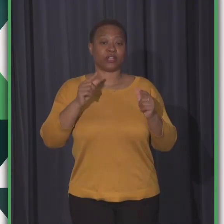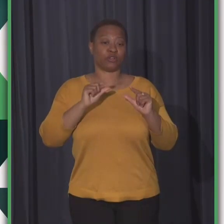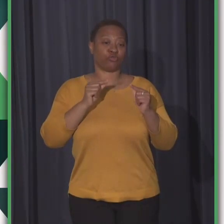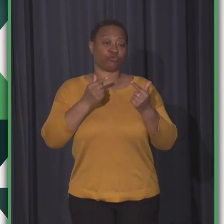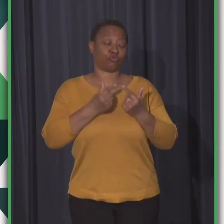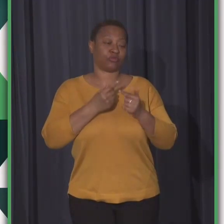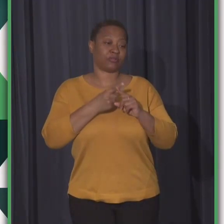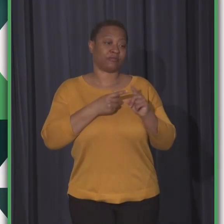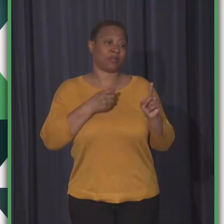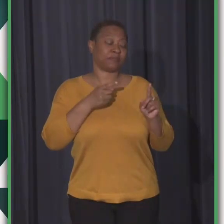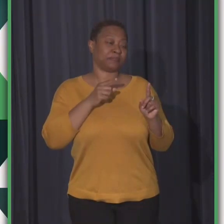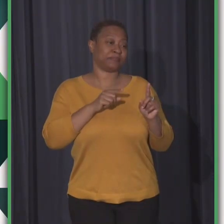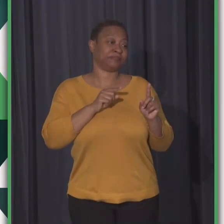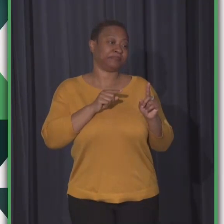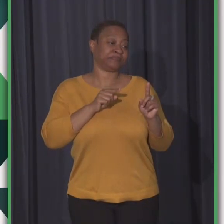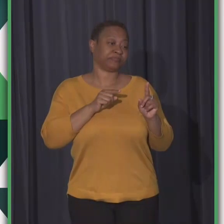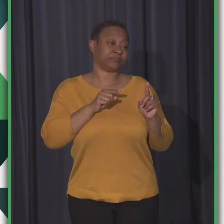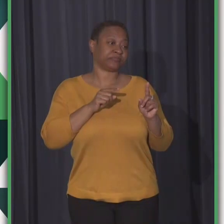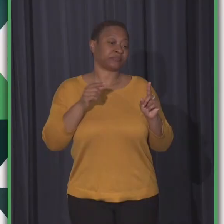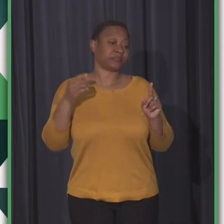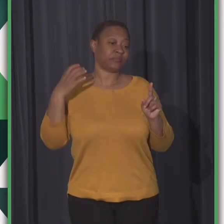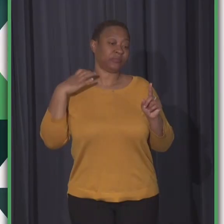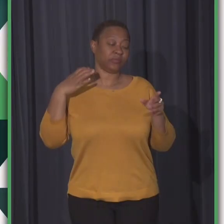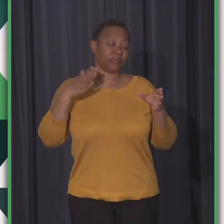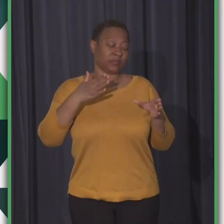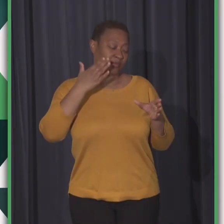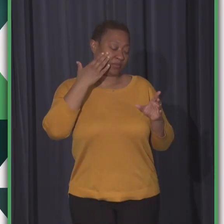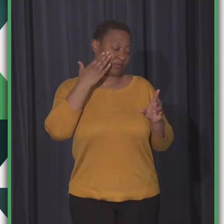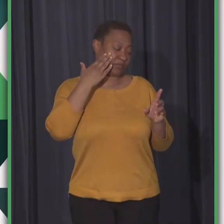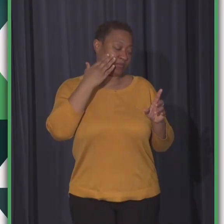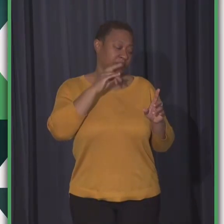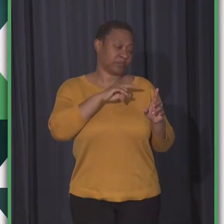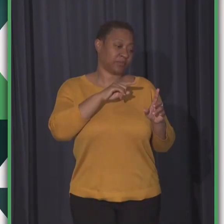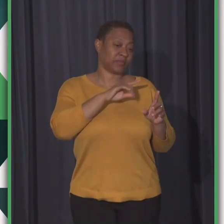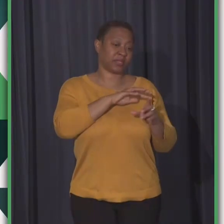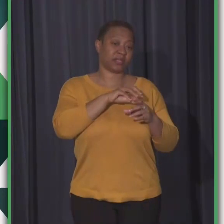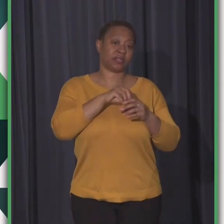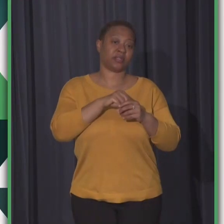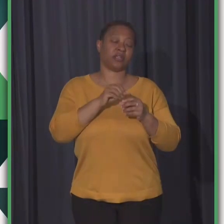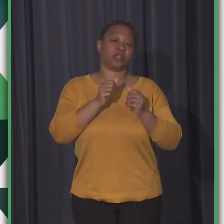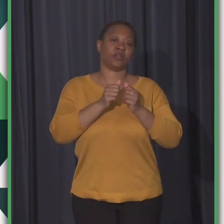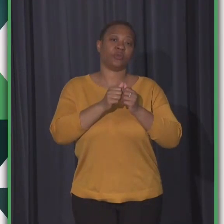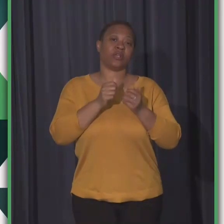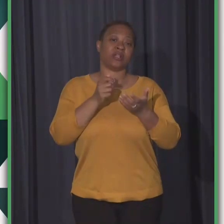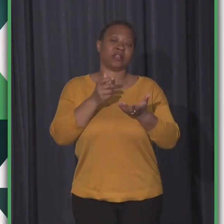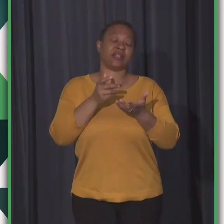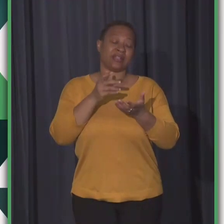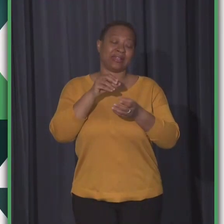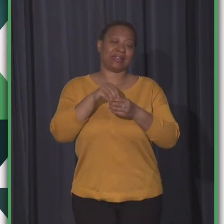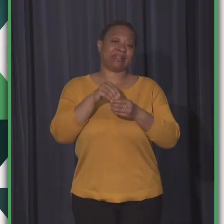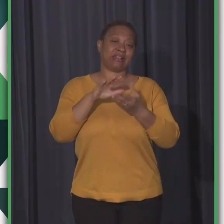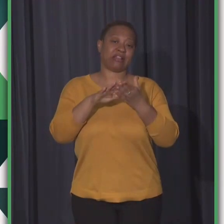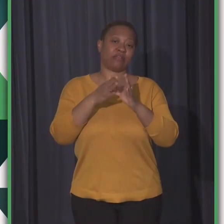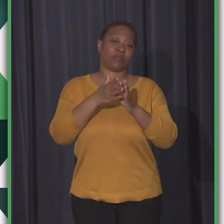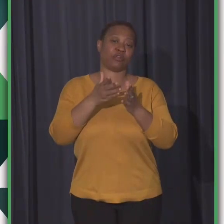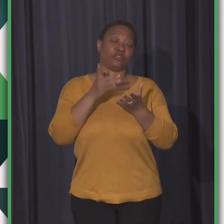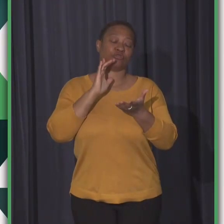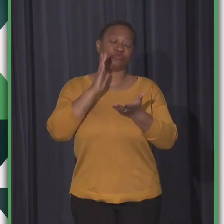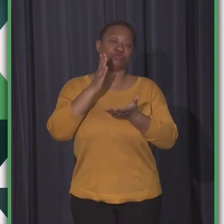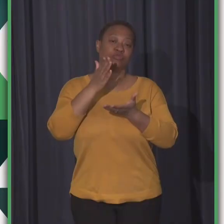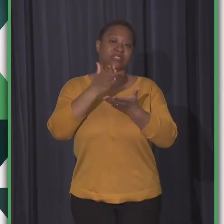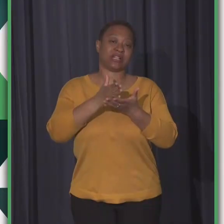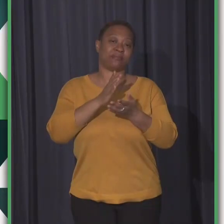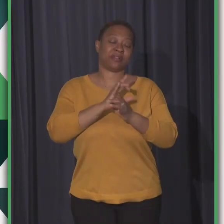from, that the chairman is familiar with, that are engaged in being in the community to try to stop